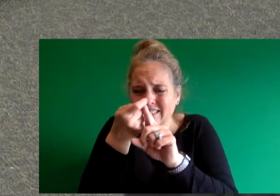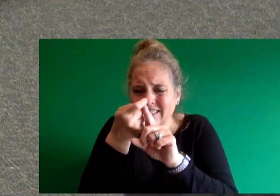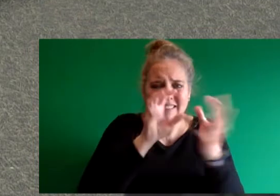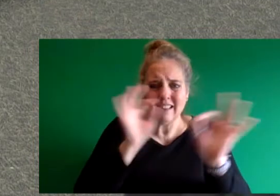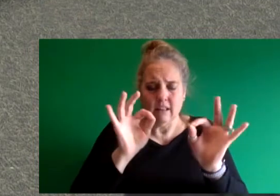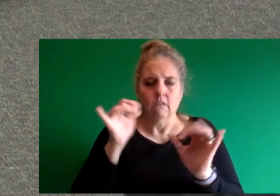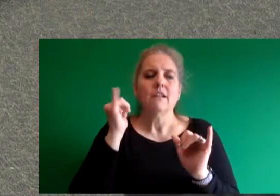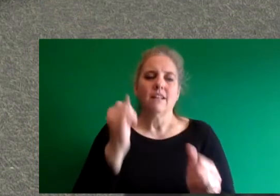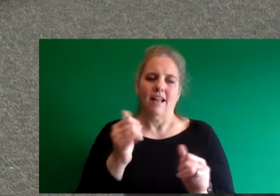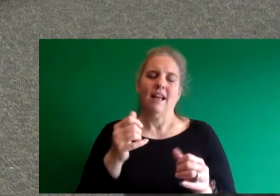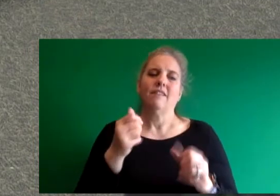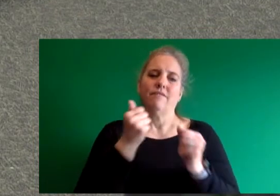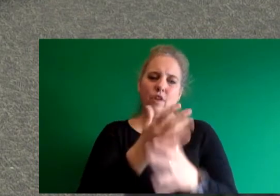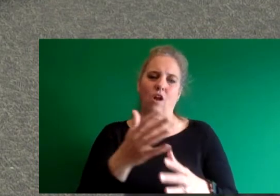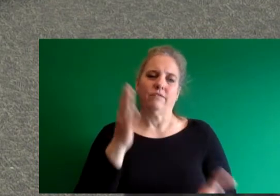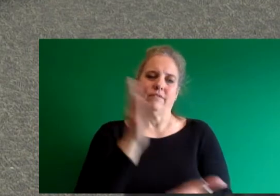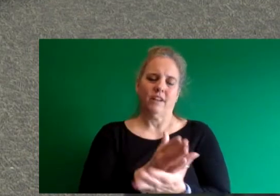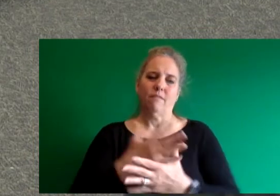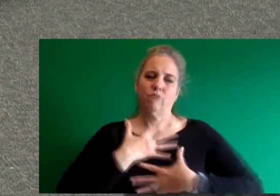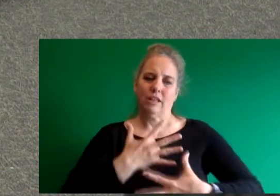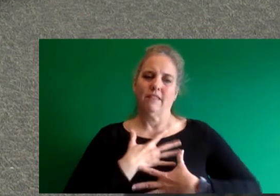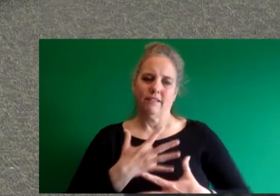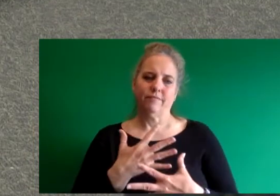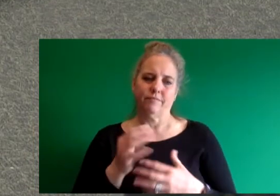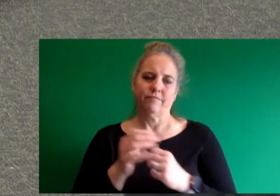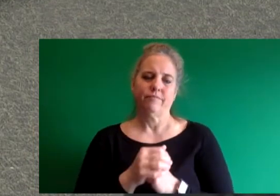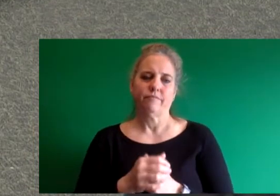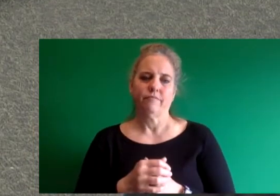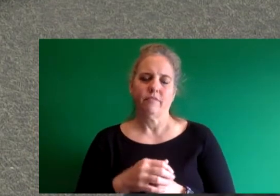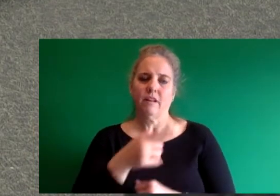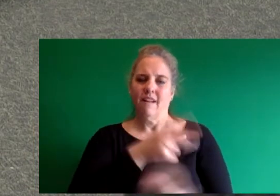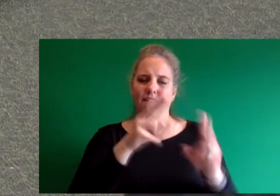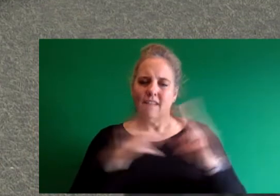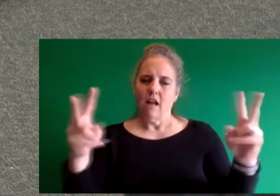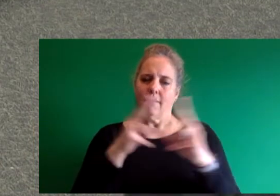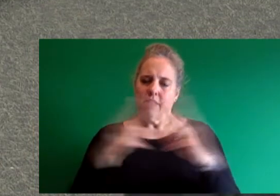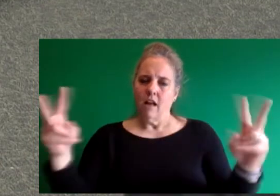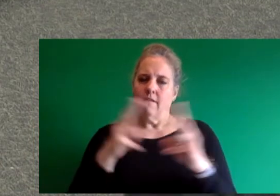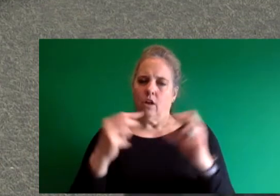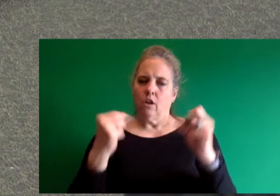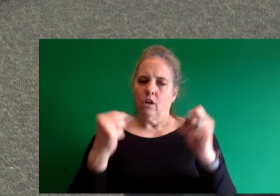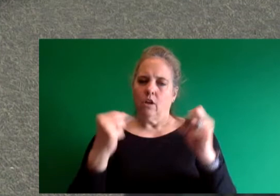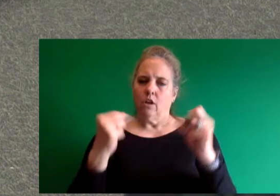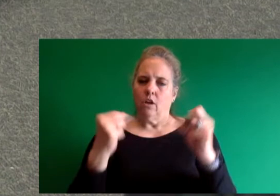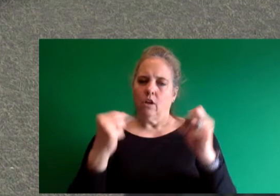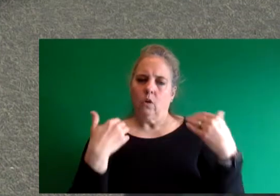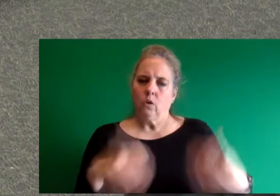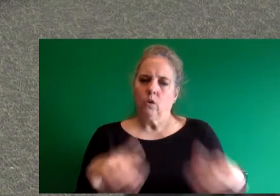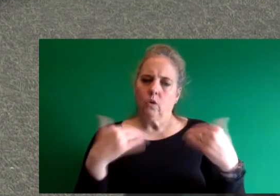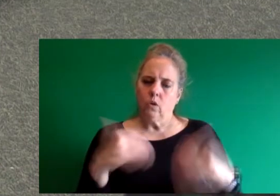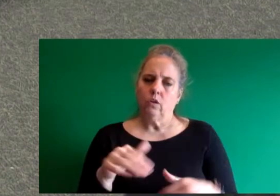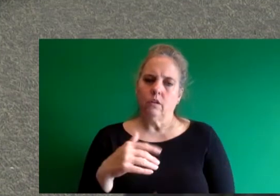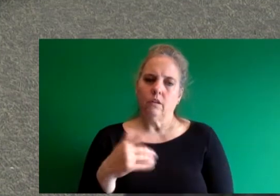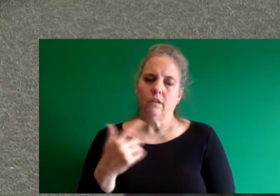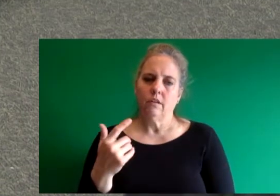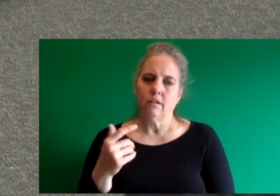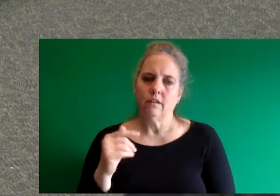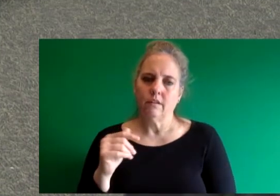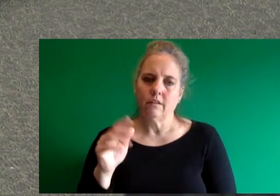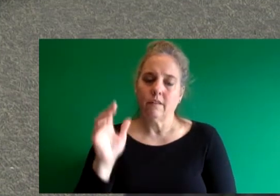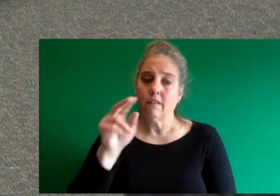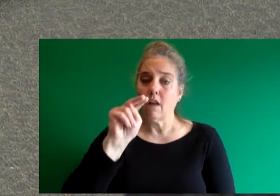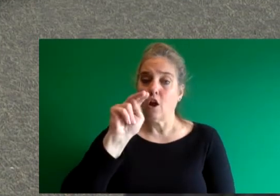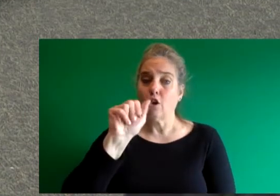of Narcan, right? You see those nasal sprays? We've had to administer over 5 doses on an individual child within our own school